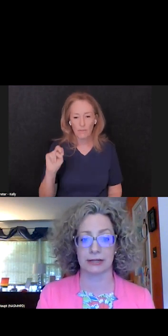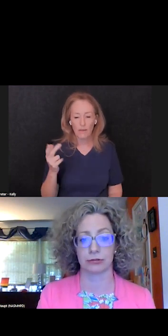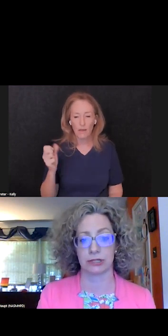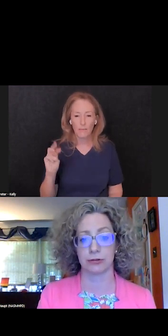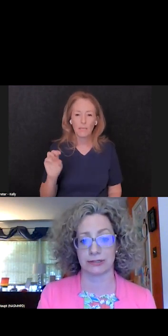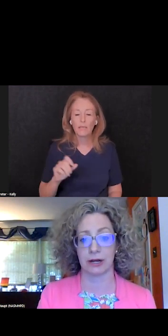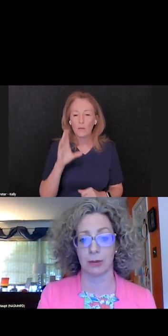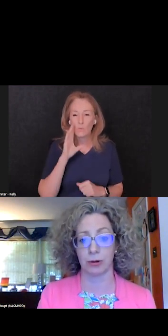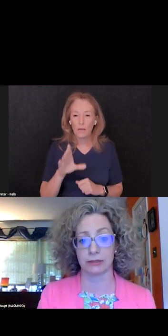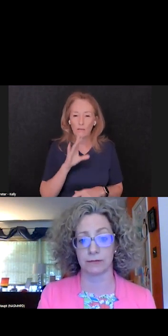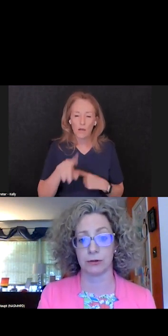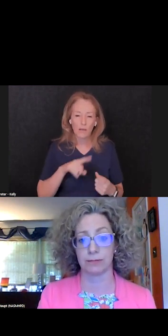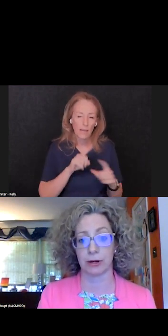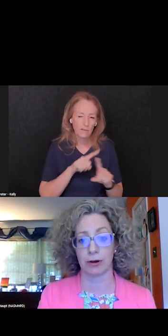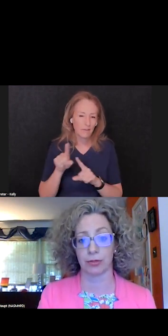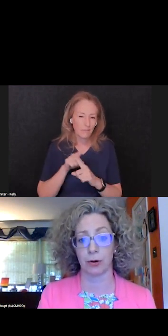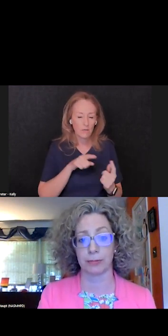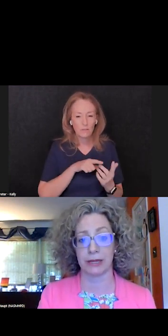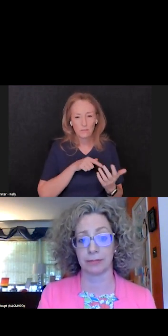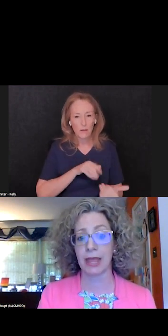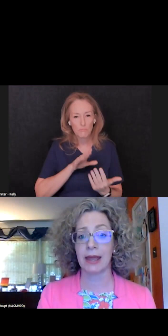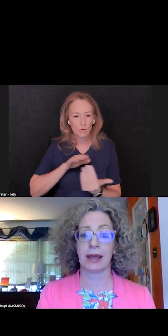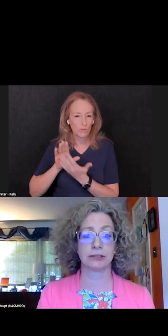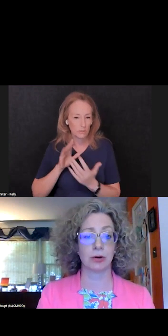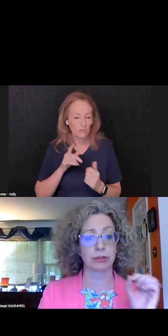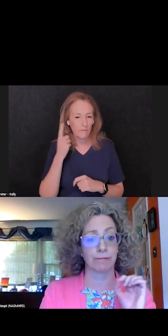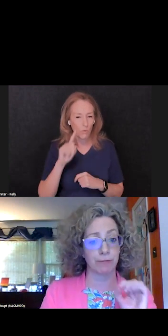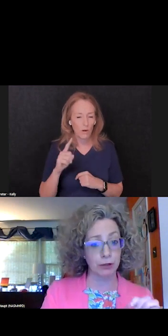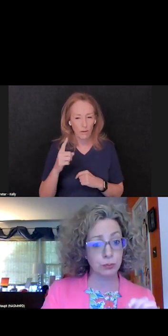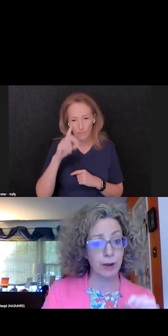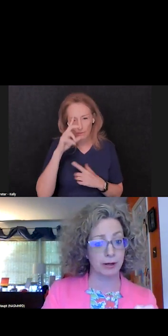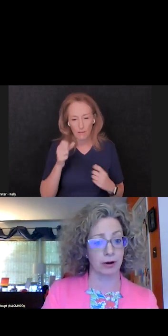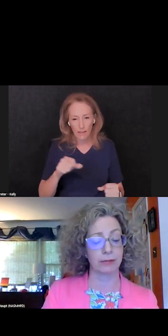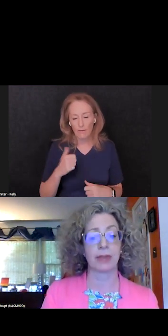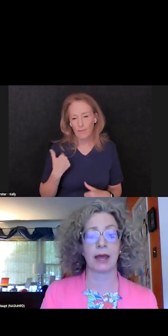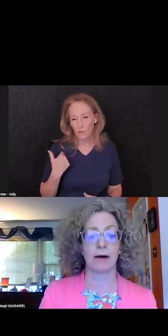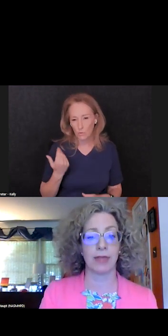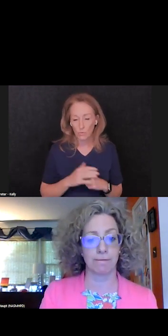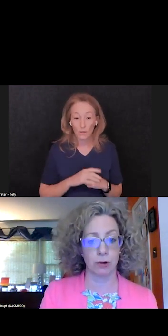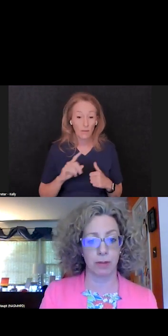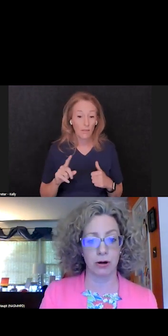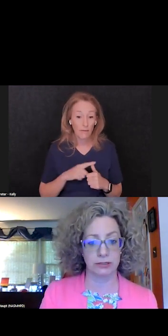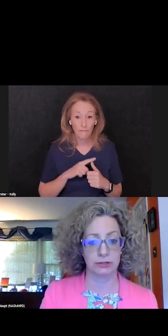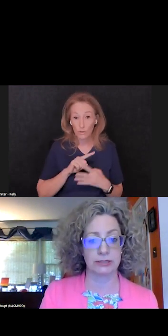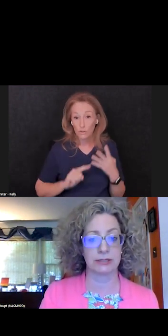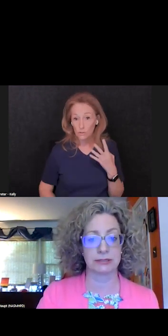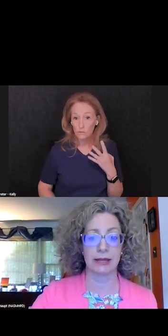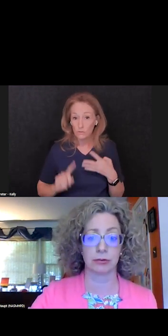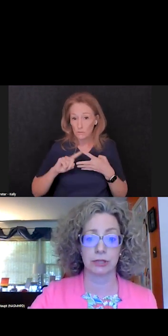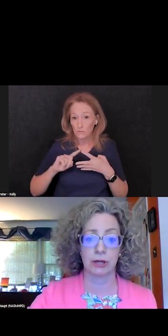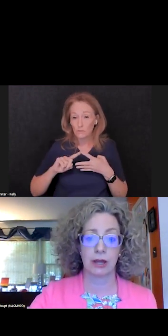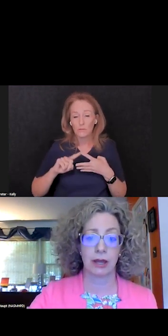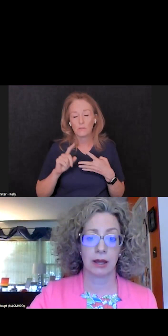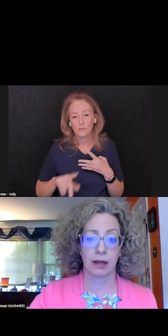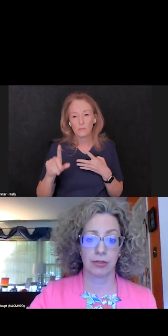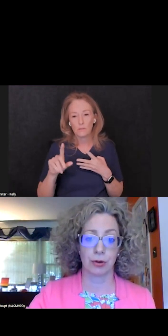multiple sectors in addressing comprehensive youth mental health and well-being. And so the first webinar of that 4-part series is